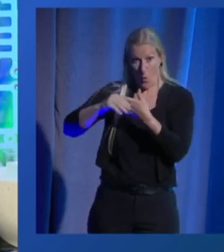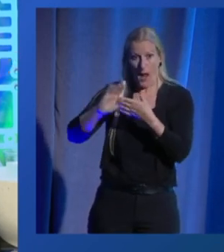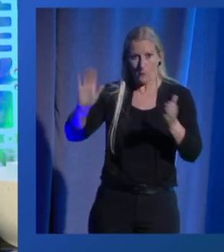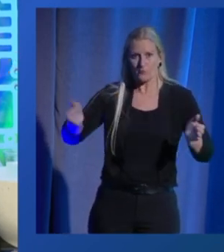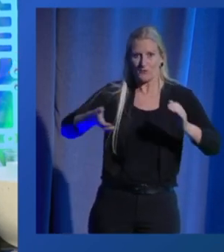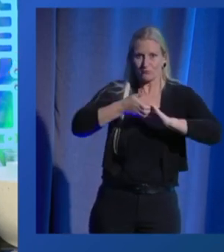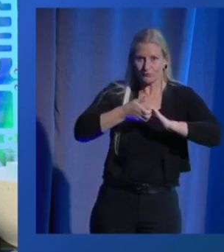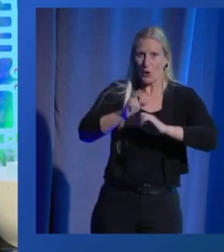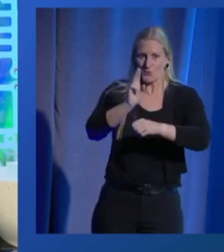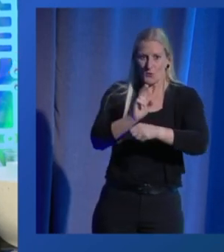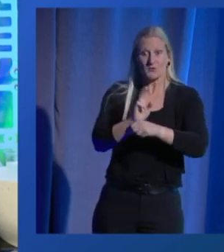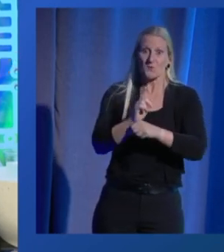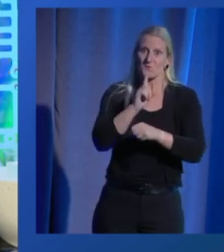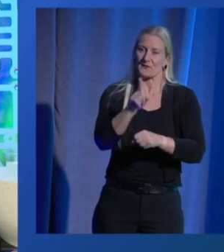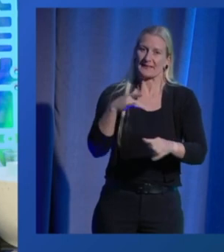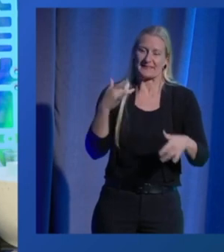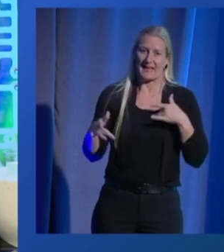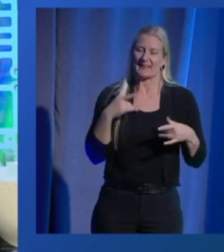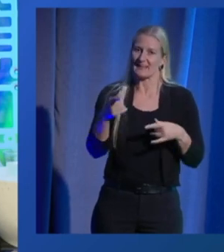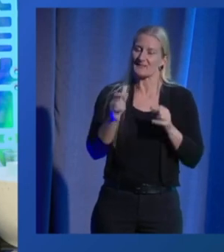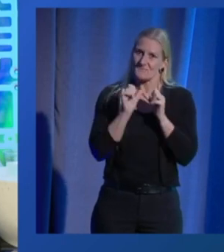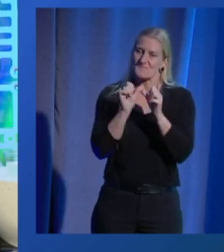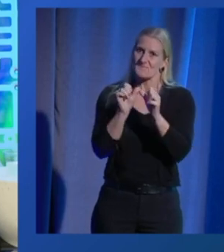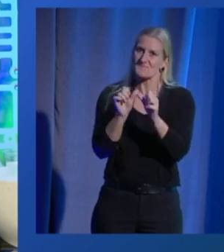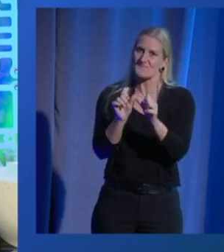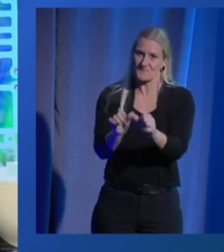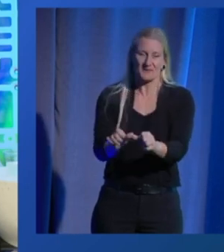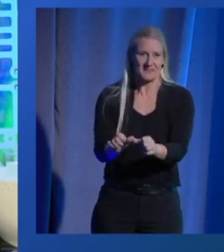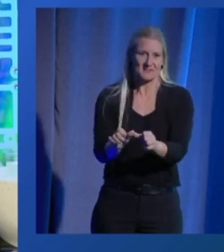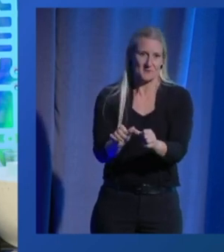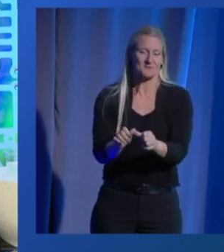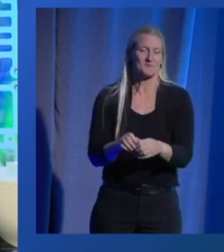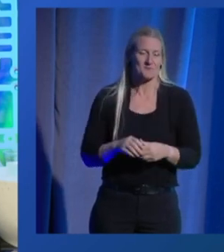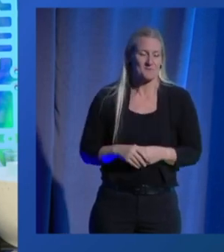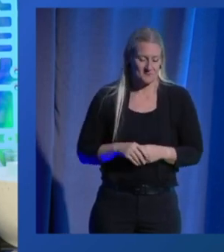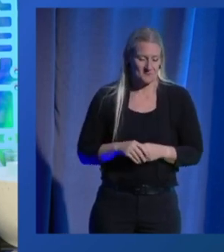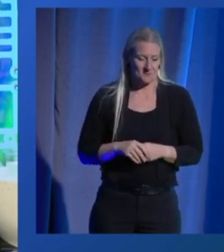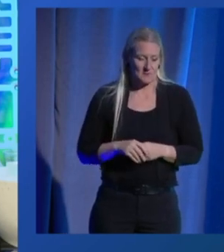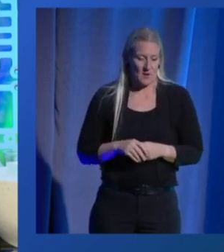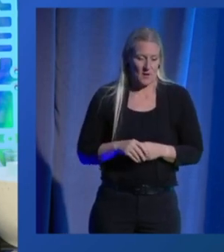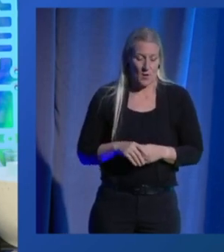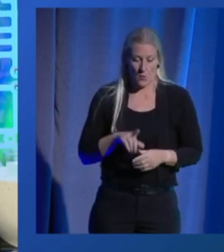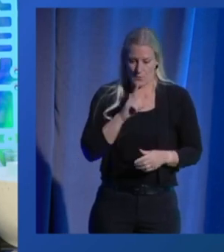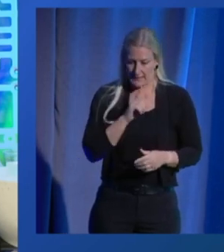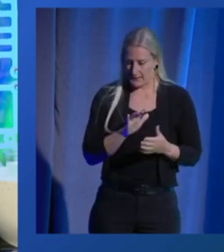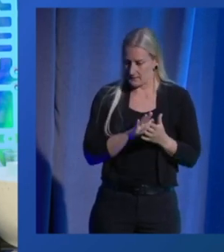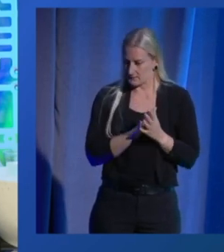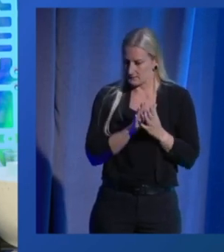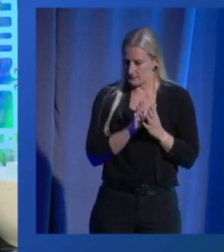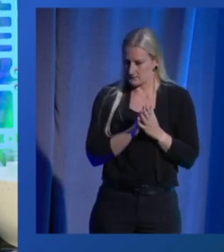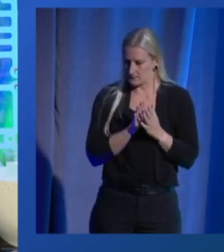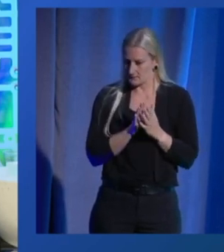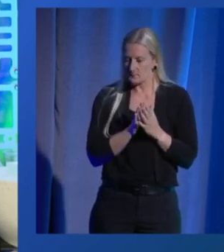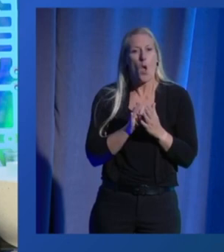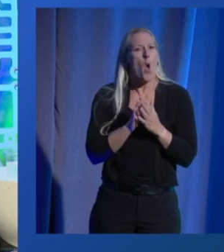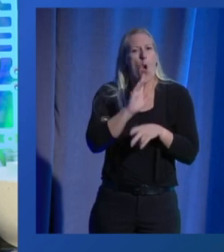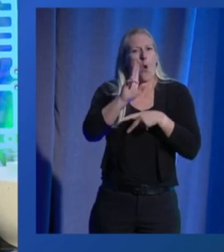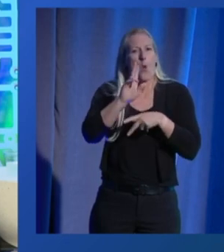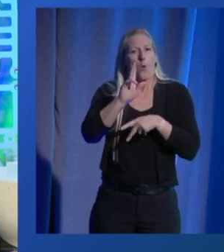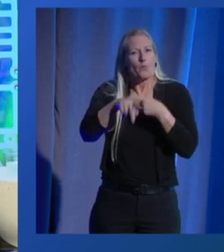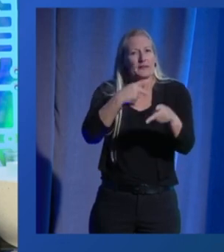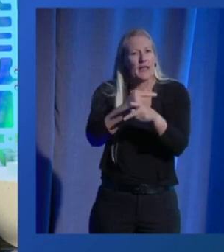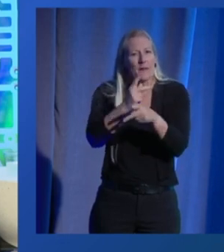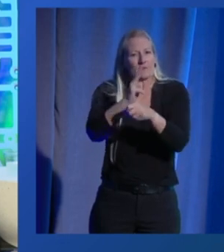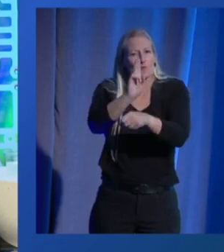years um and I think that with respect to like exactly uh what types of use cases it's